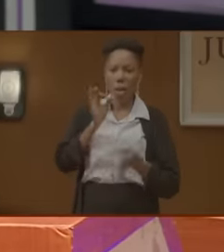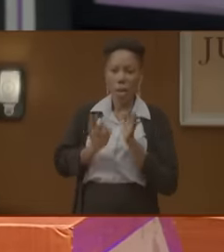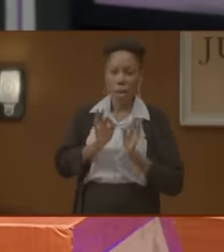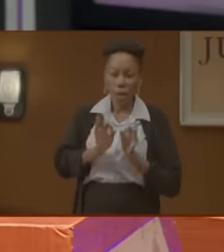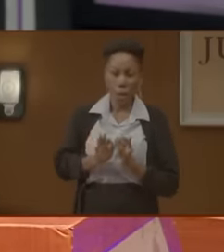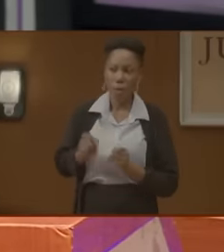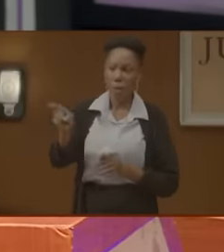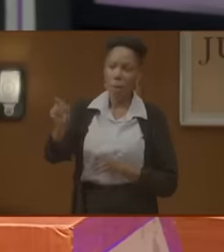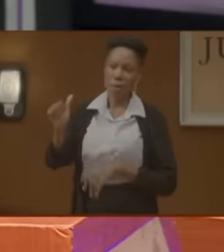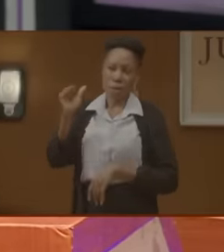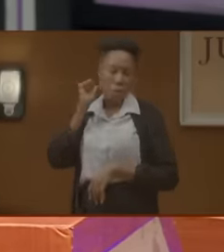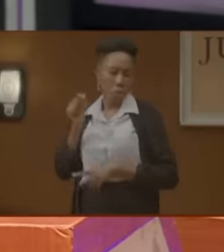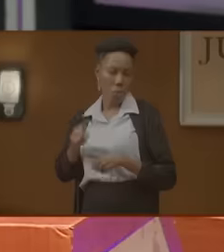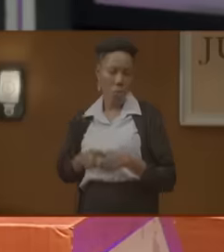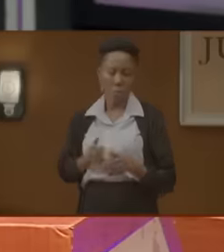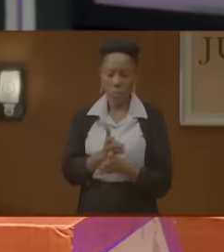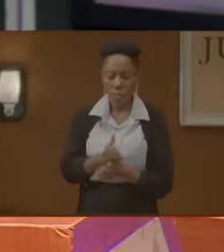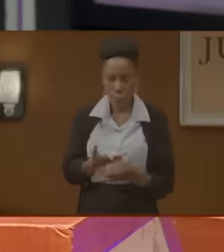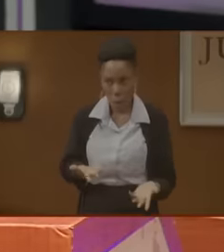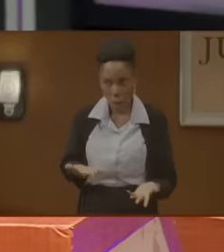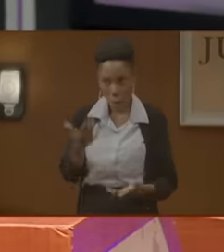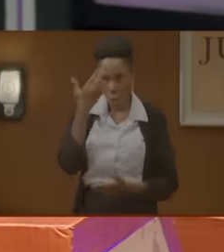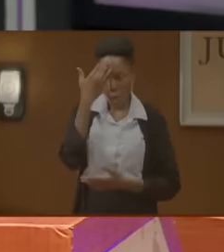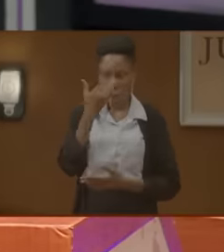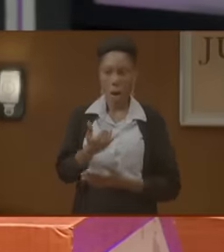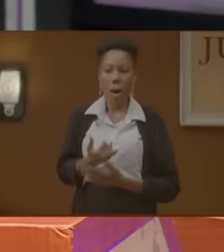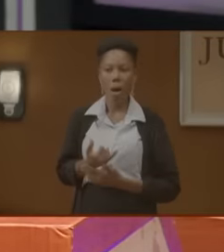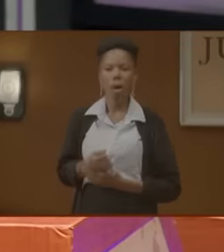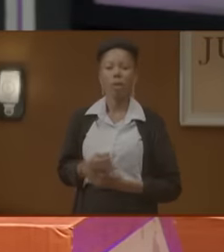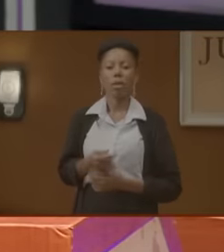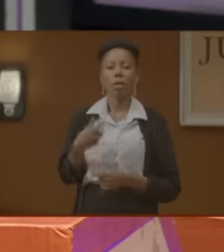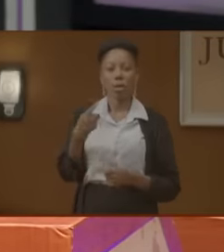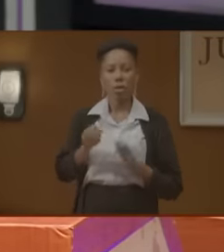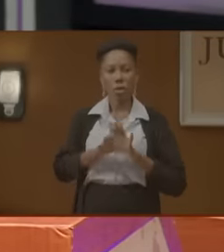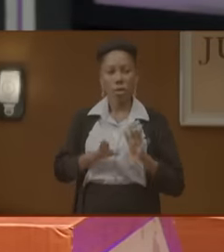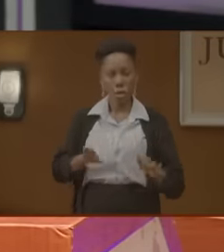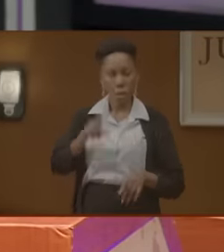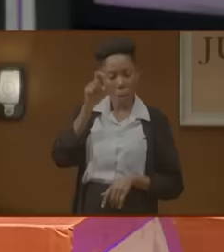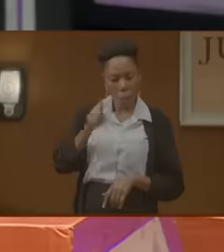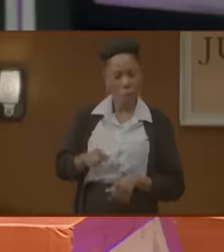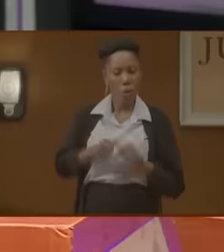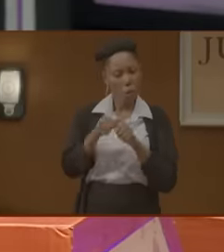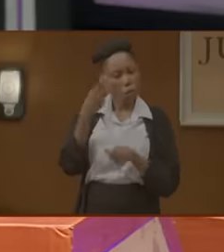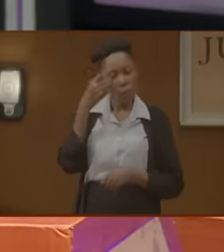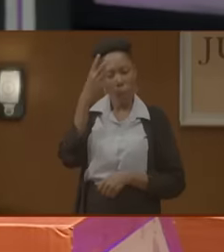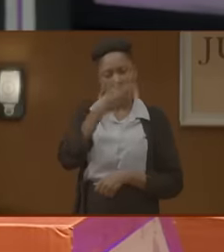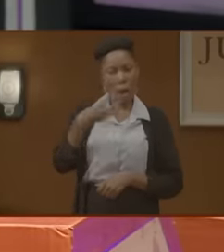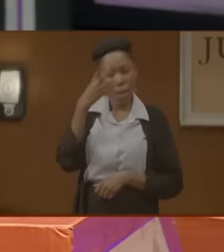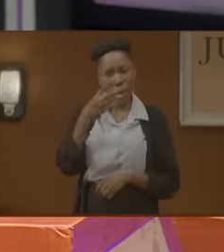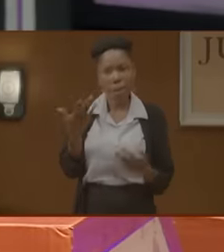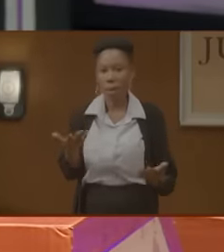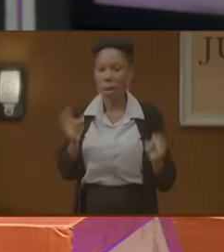me, no response. I just took it up myself that these children's school should not be affected. And then they started schooling